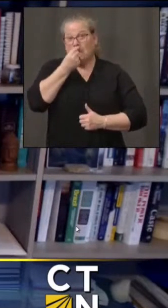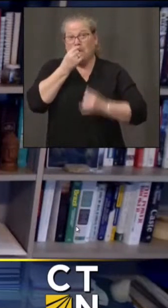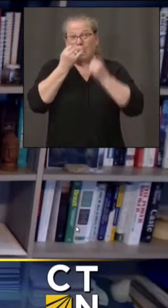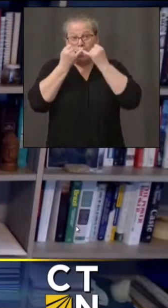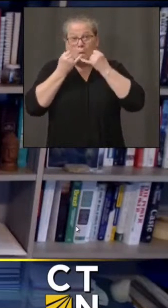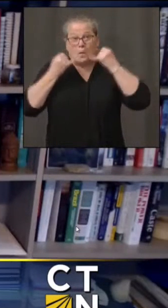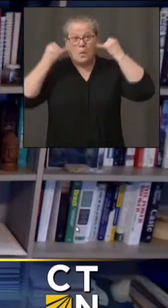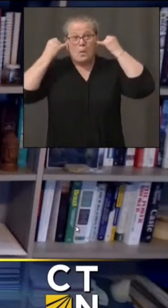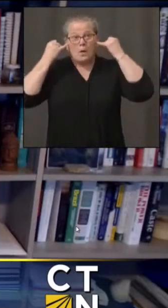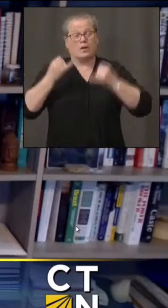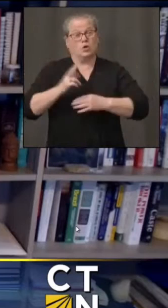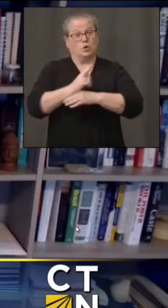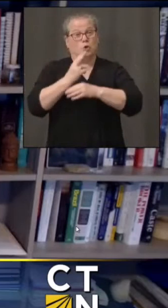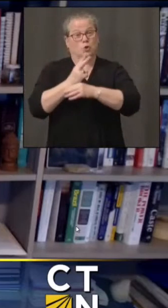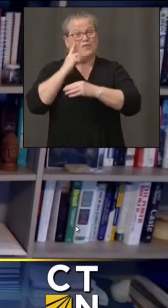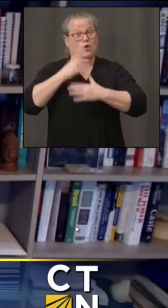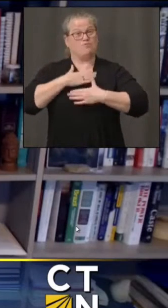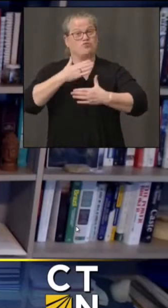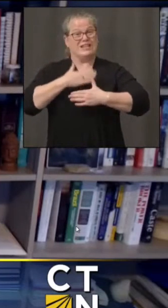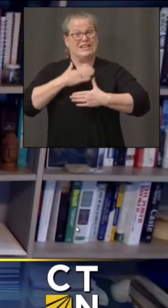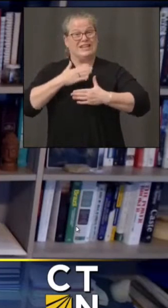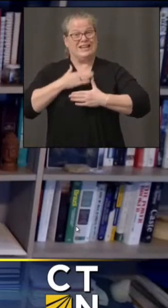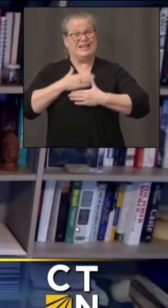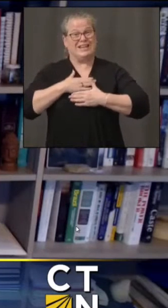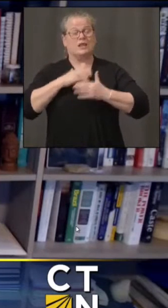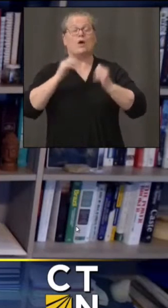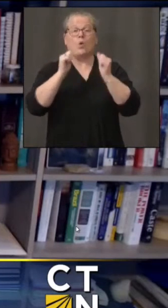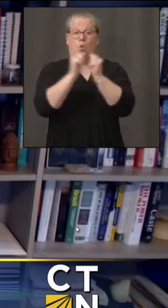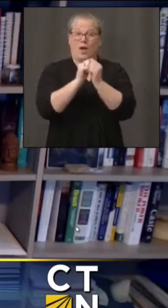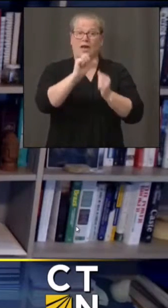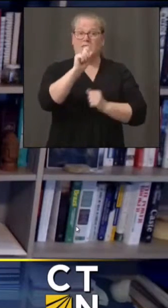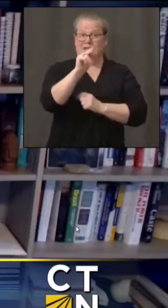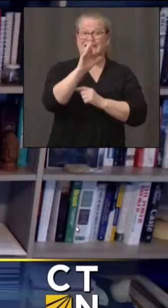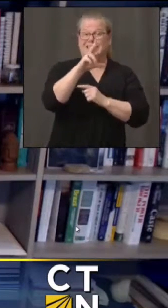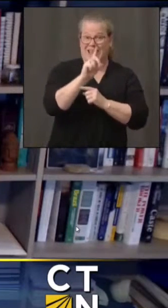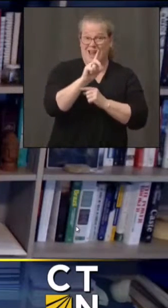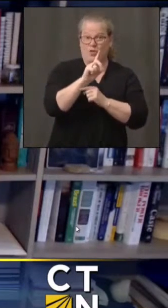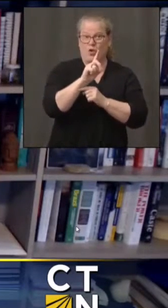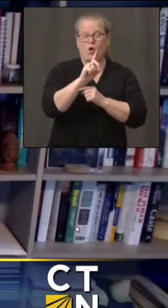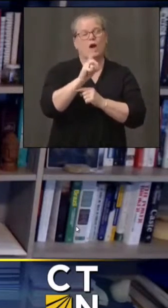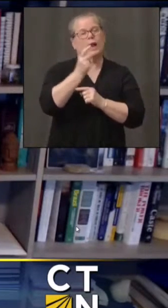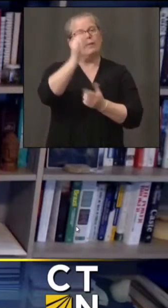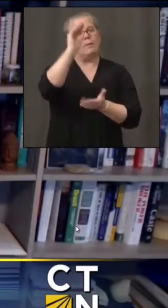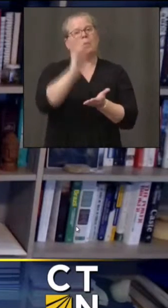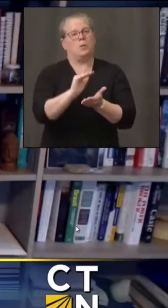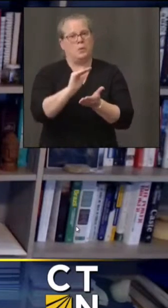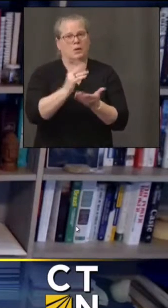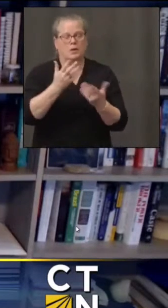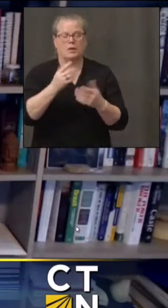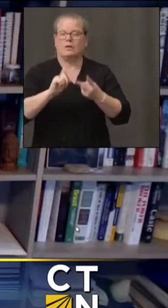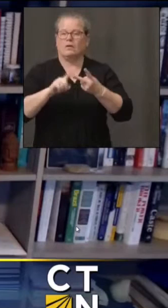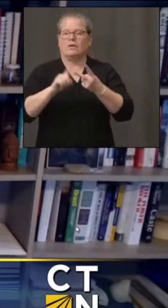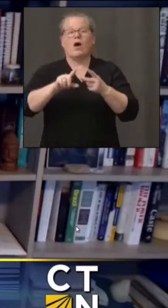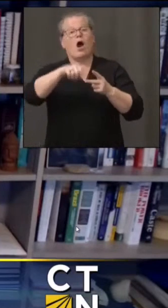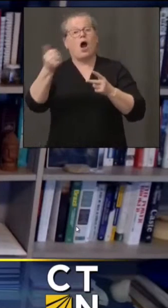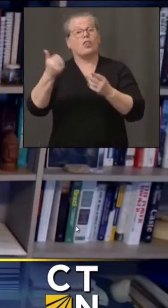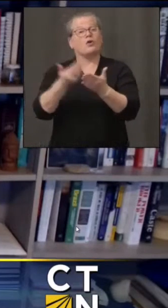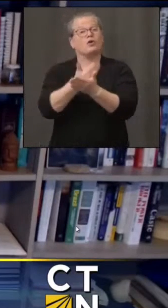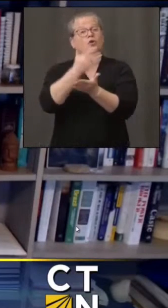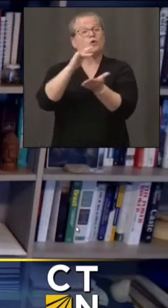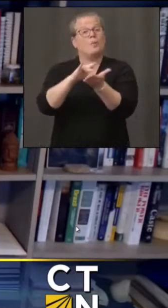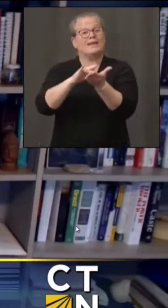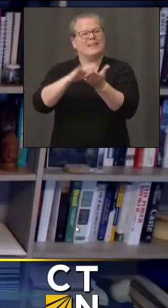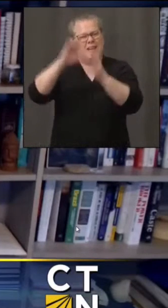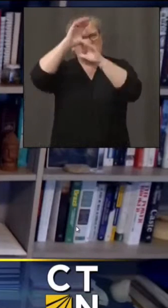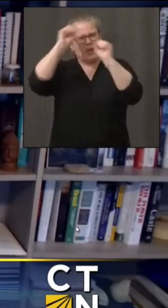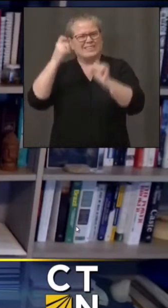by using steroids. We also have new drugs. There's a drug, Remdesivir, which blocks the replication